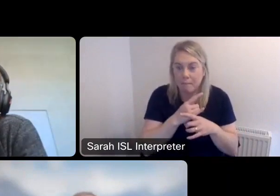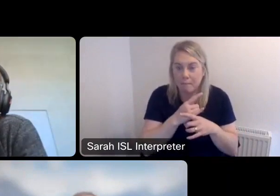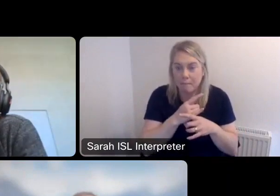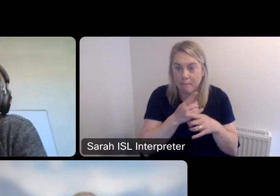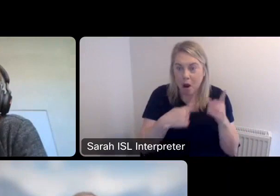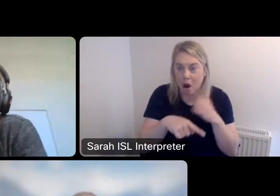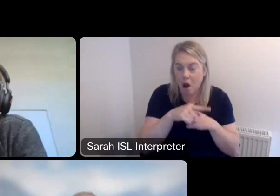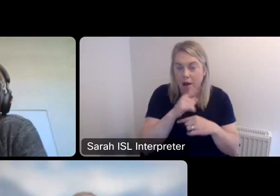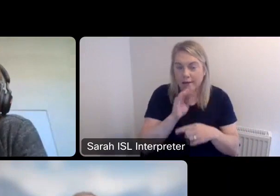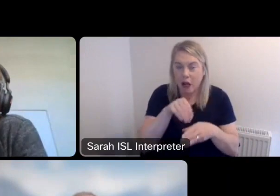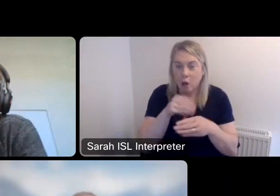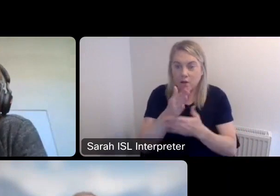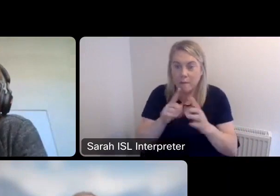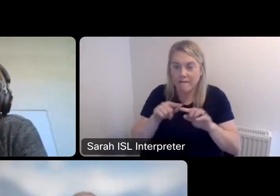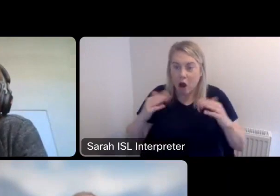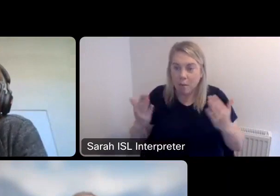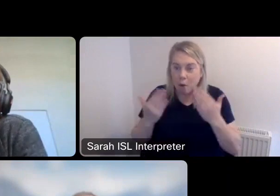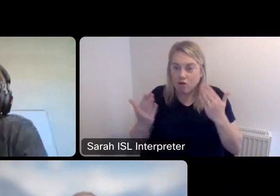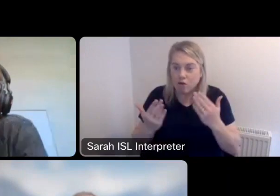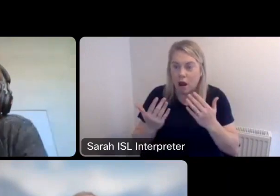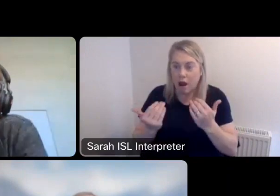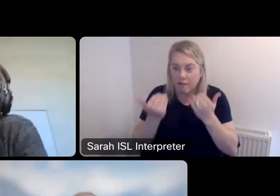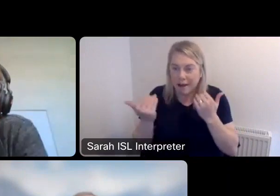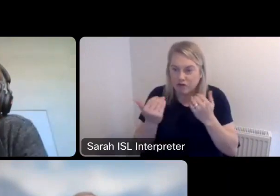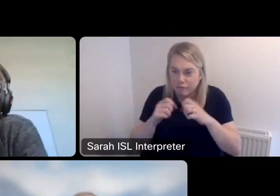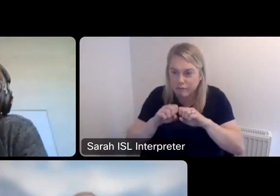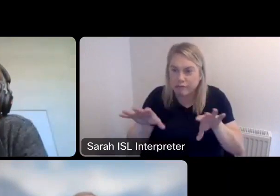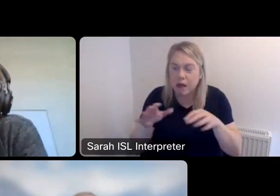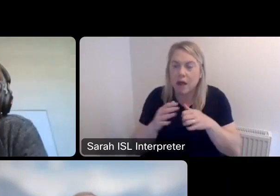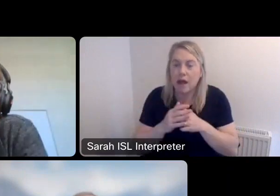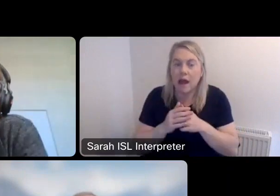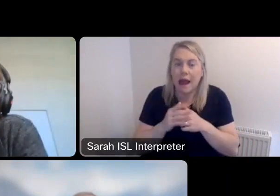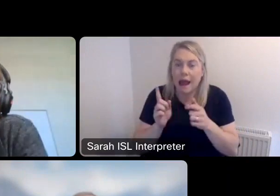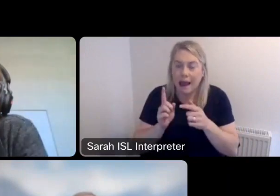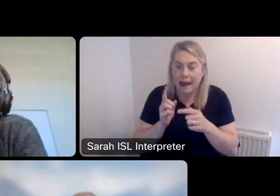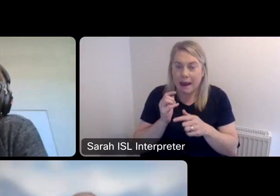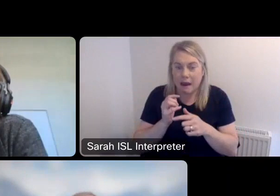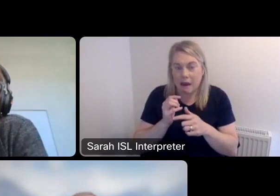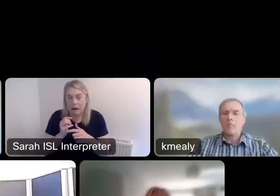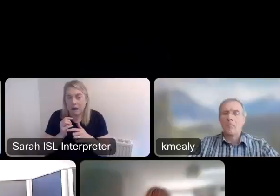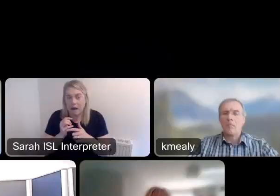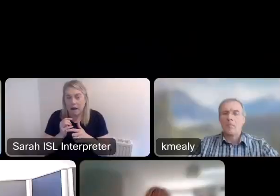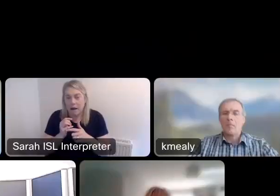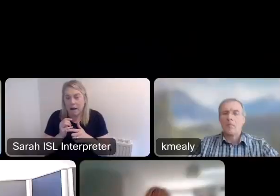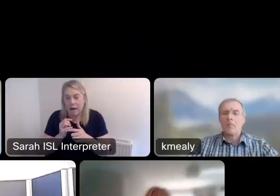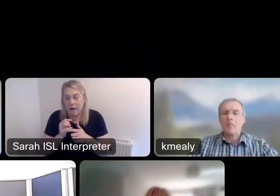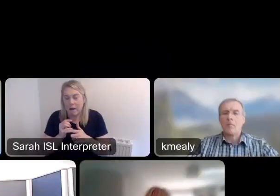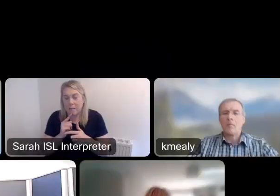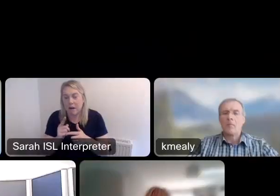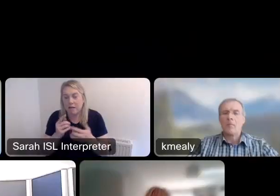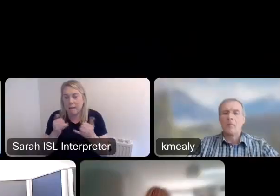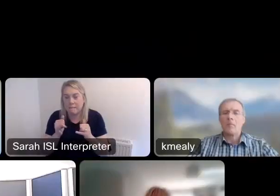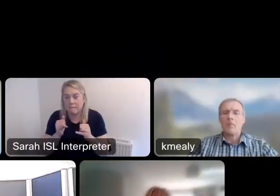promotional materials that we have at the end of every webinar. But we might